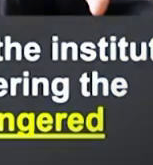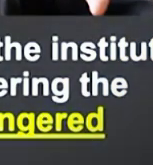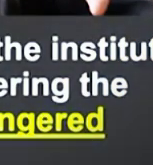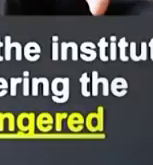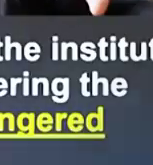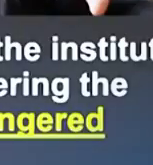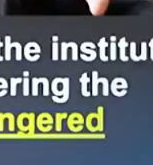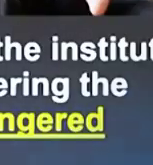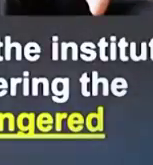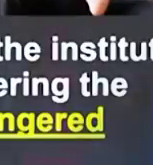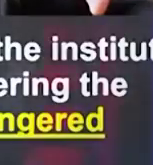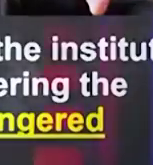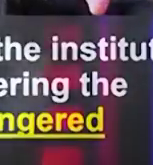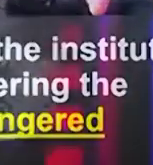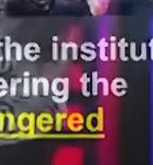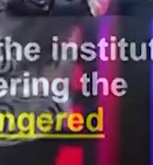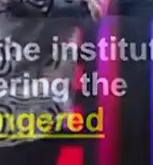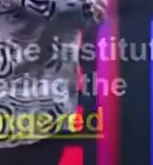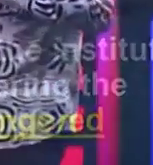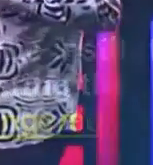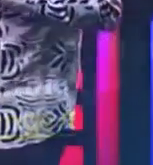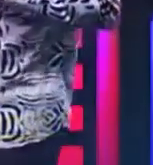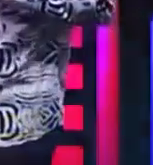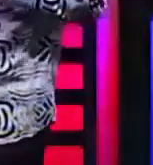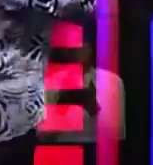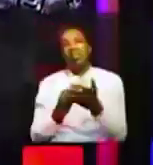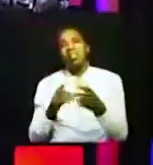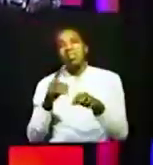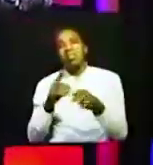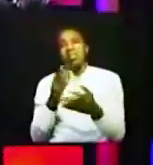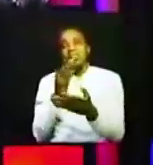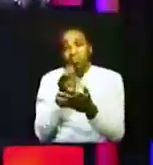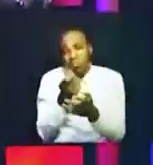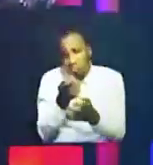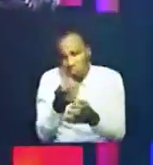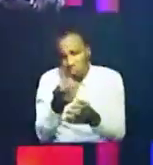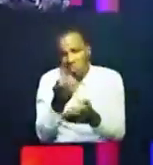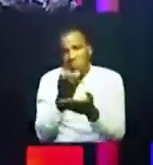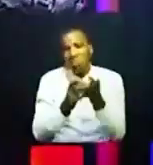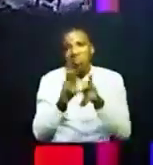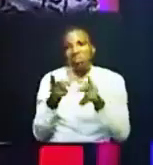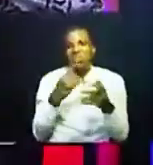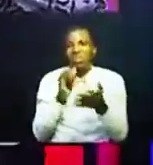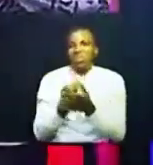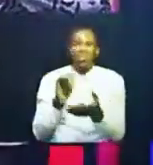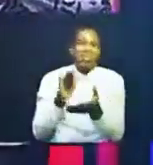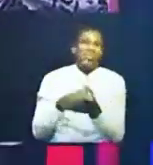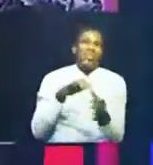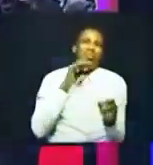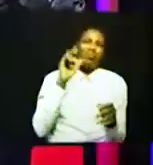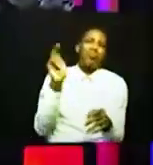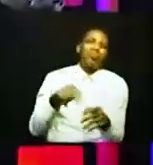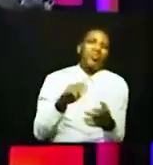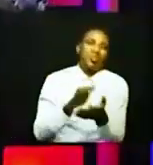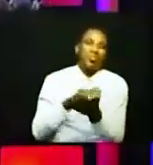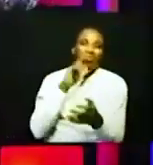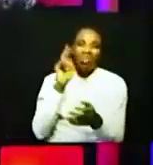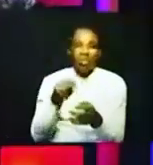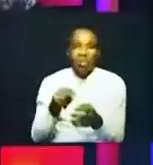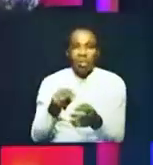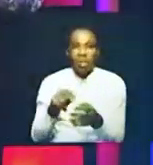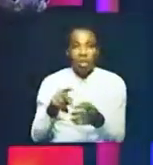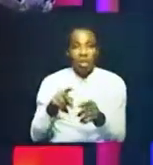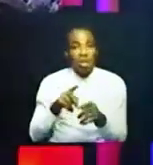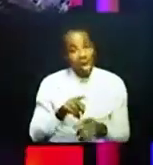Sometimes we joke with so many things, but we don't know that all these things that are going on. You see, when you are talking